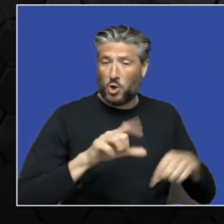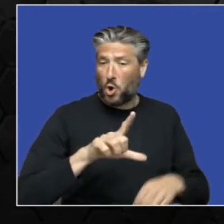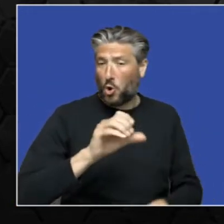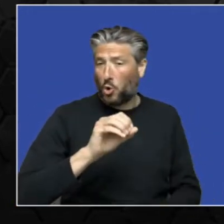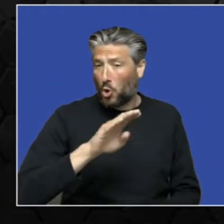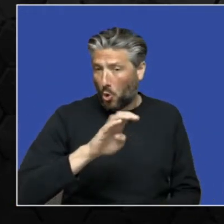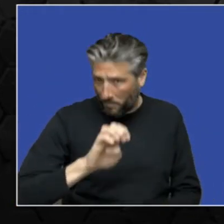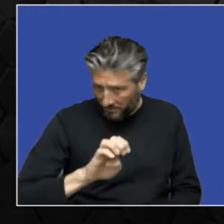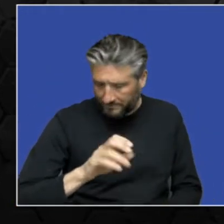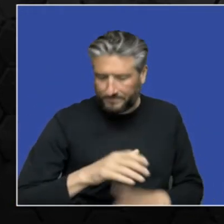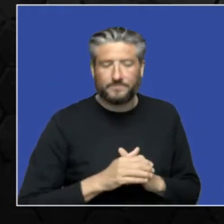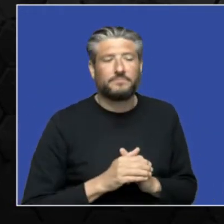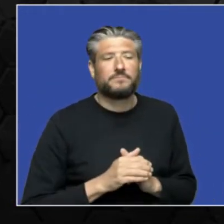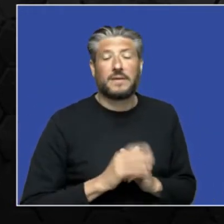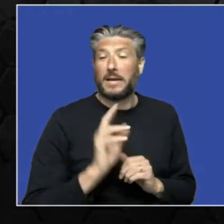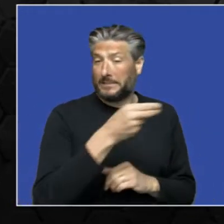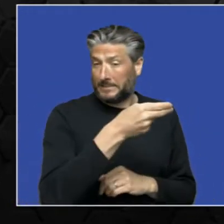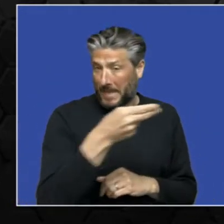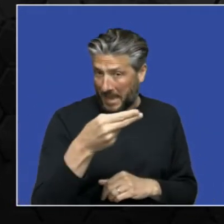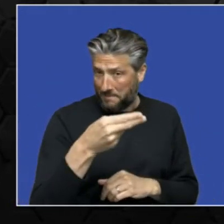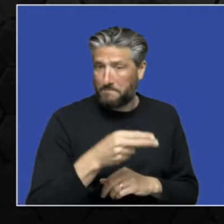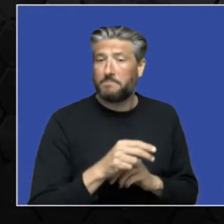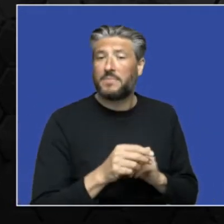class which they belong to.